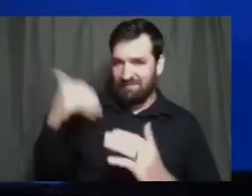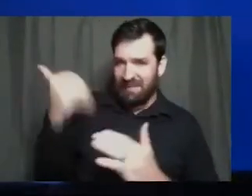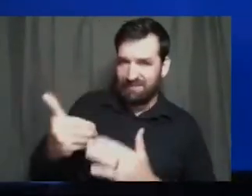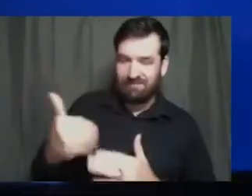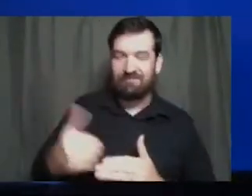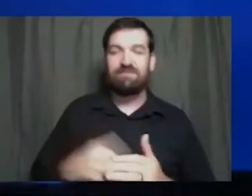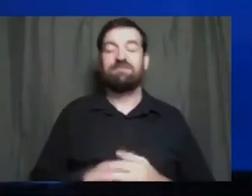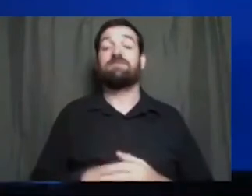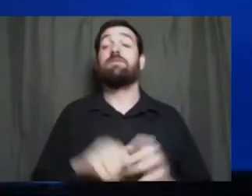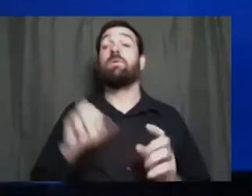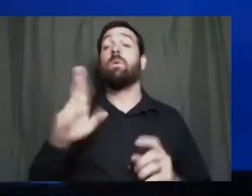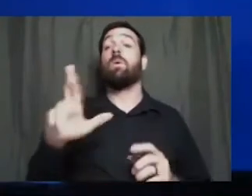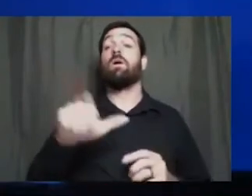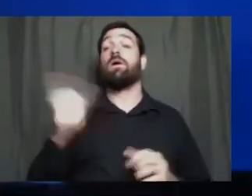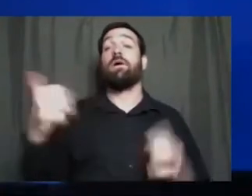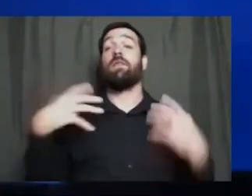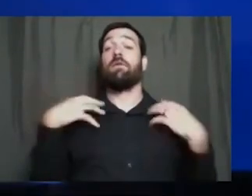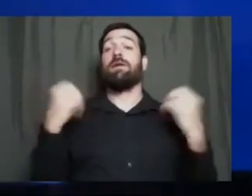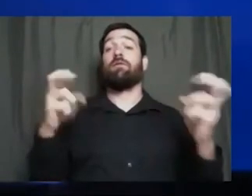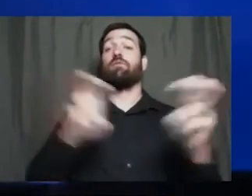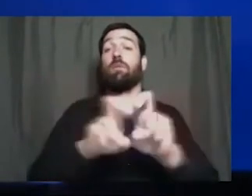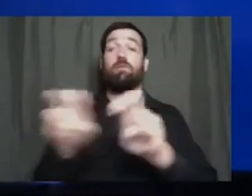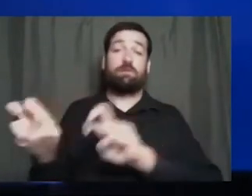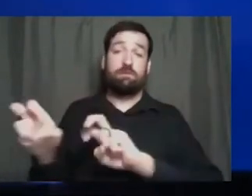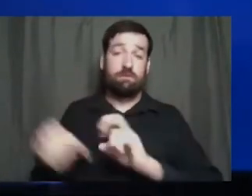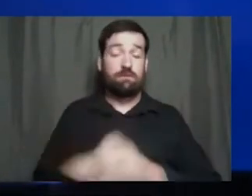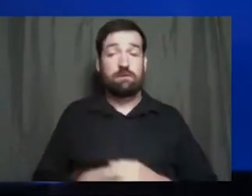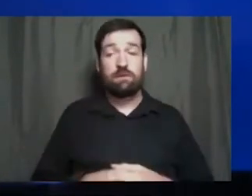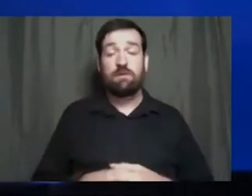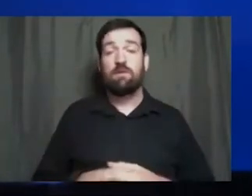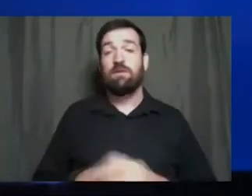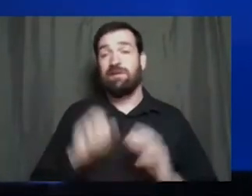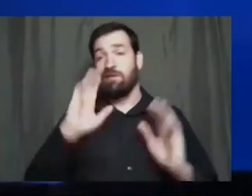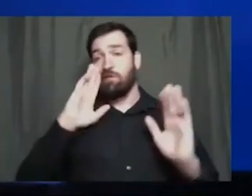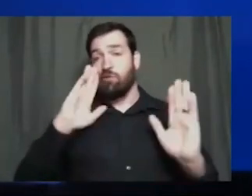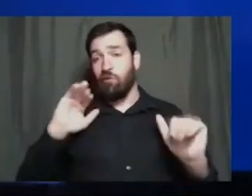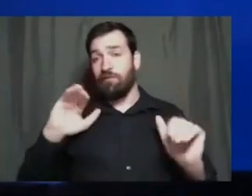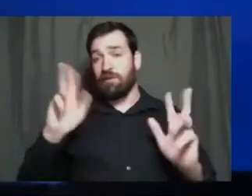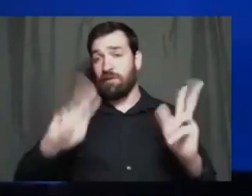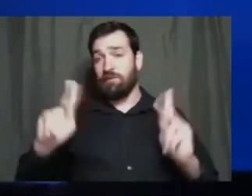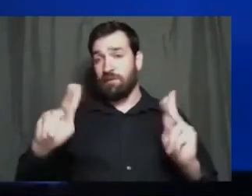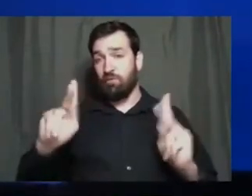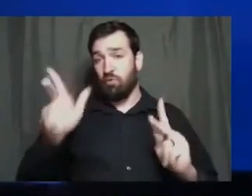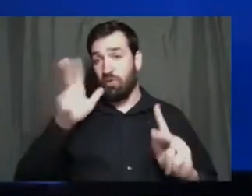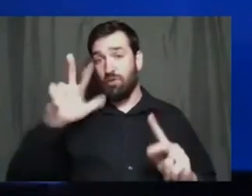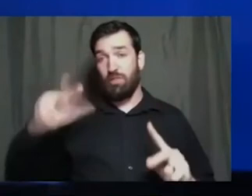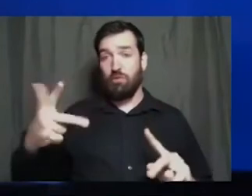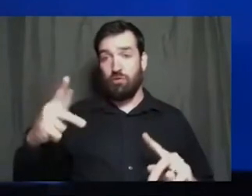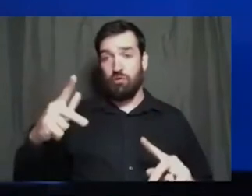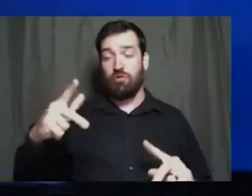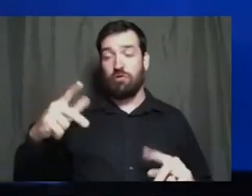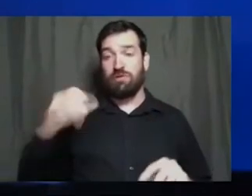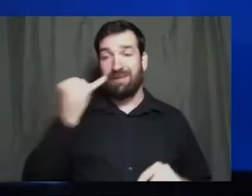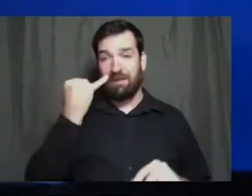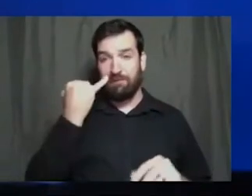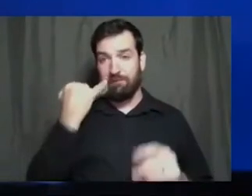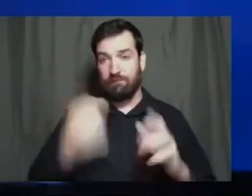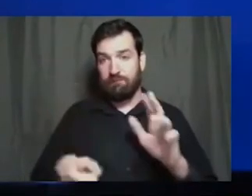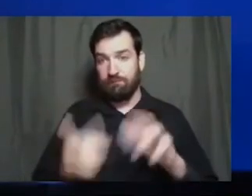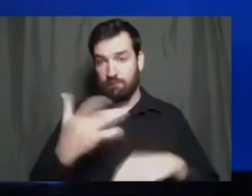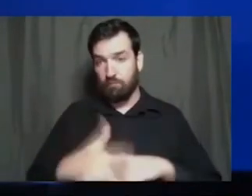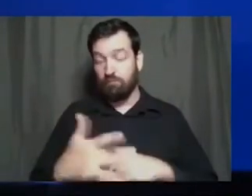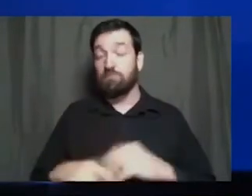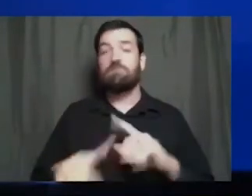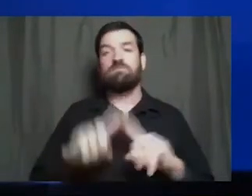problems and I think for hopefully people will get their third dose as well. But I suspect that most people will end up getting those two doses. I